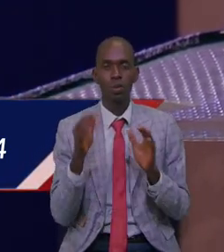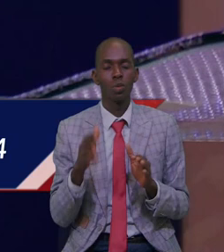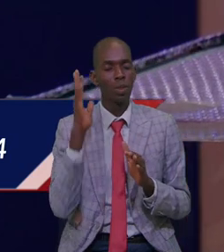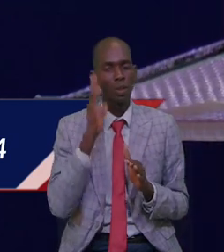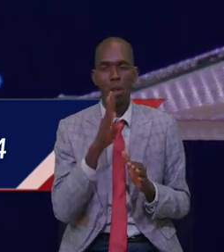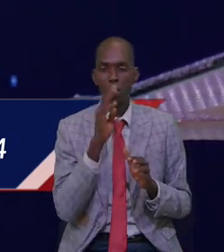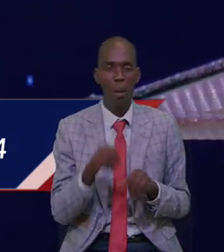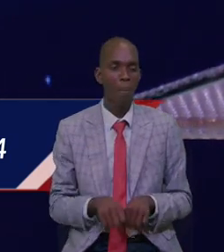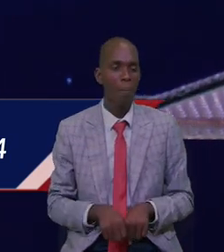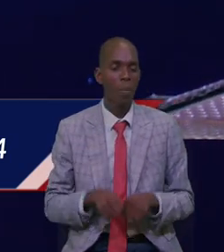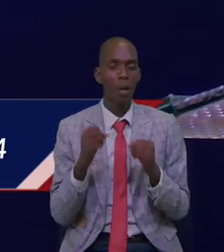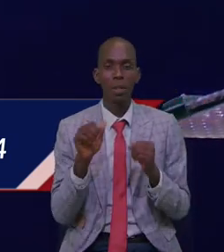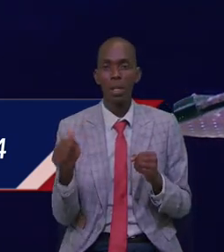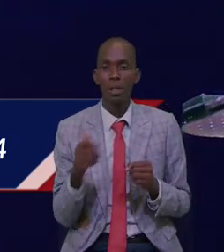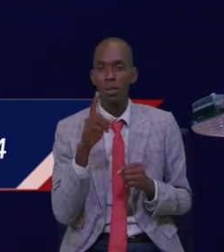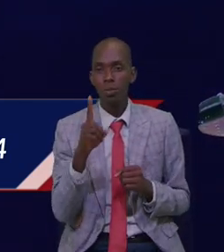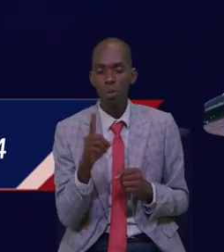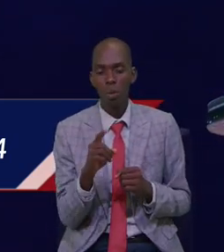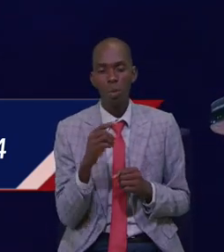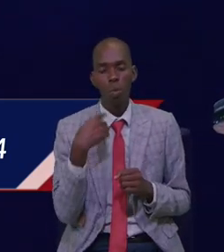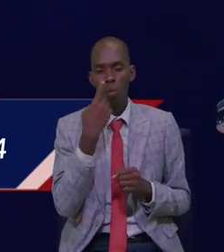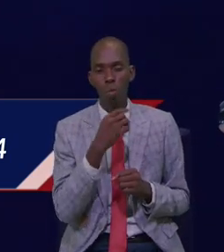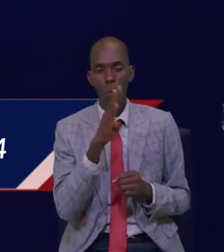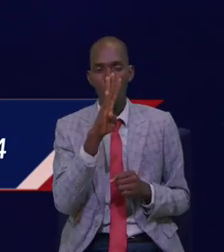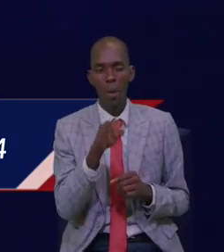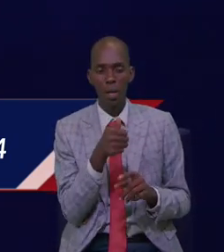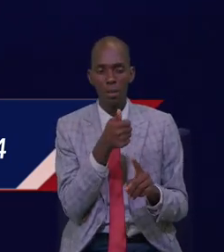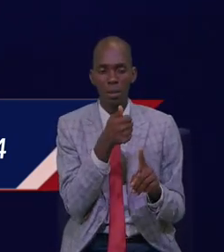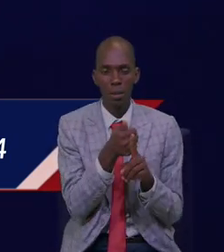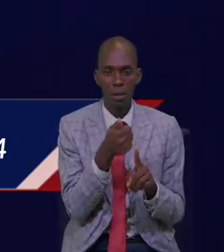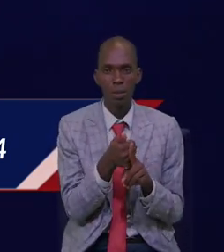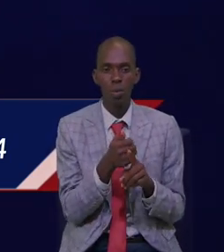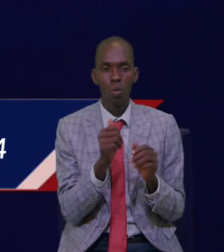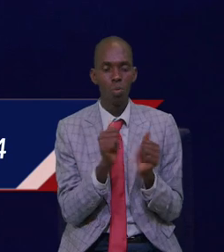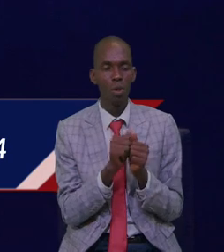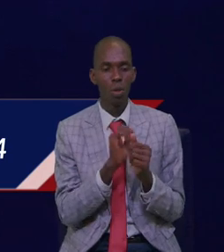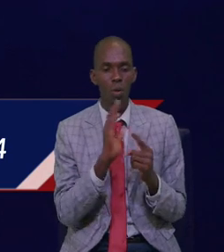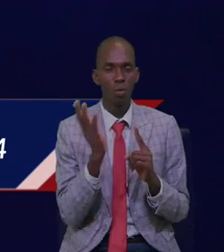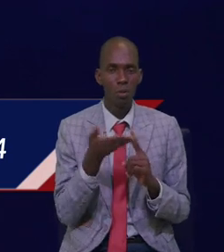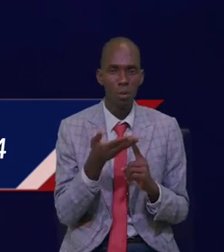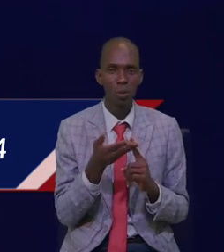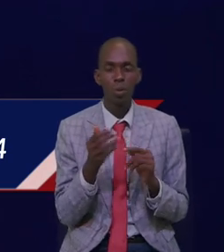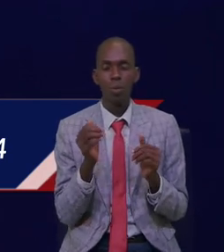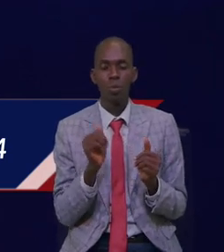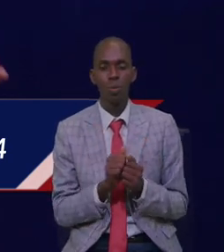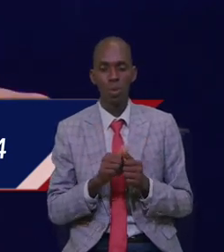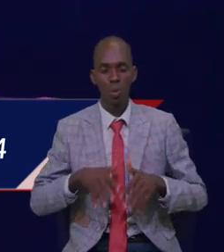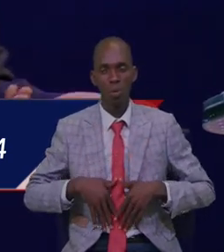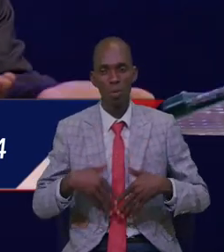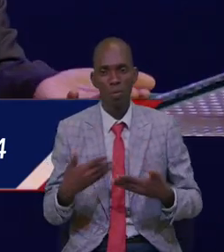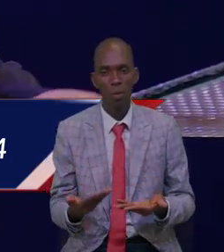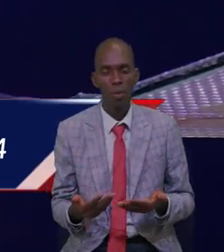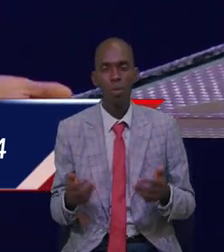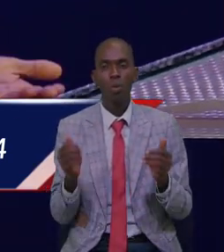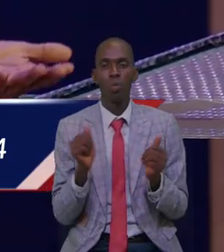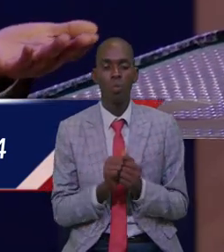is, whosoever by himself, with conviction, with confession, with